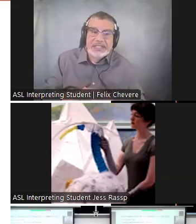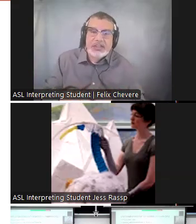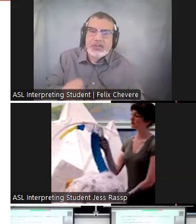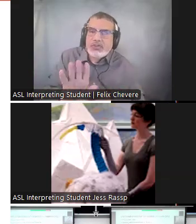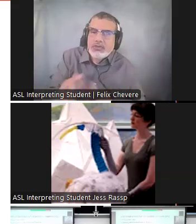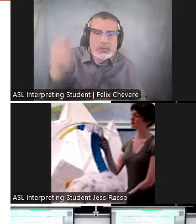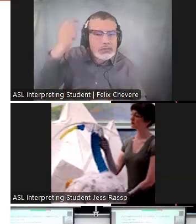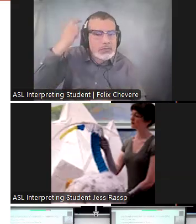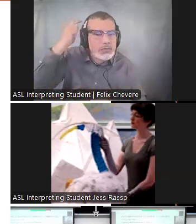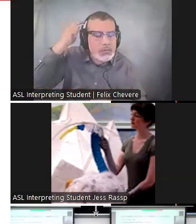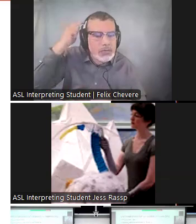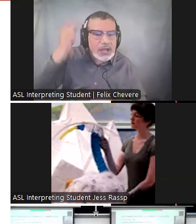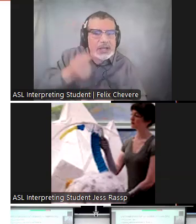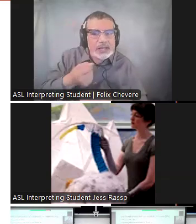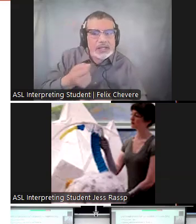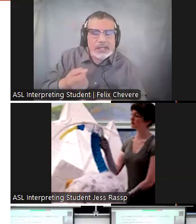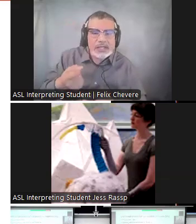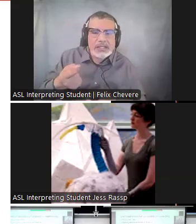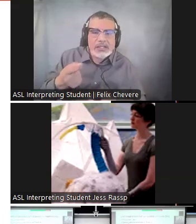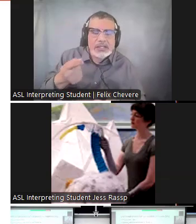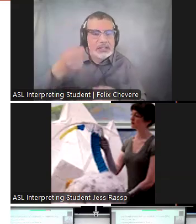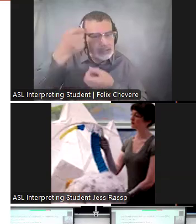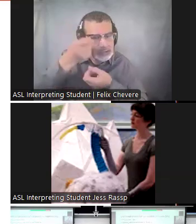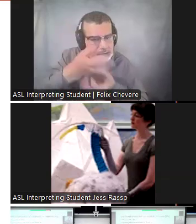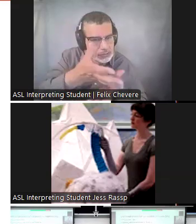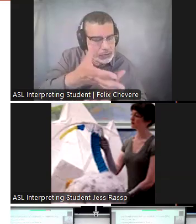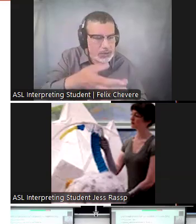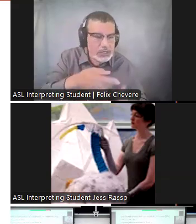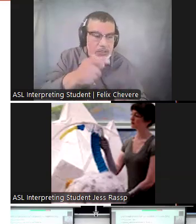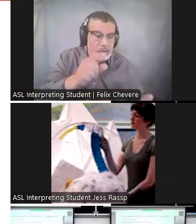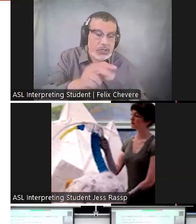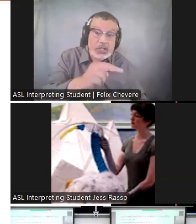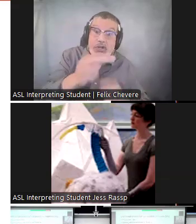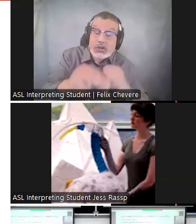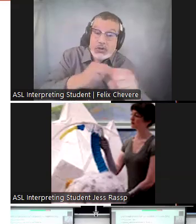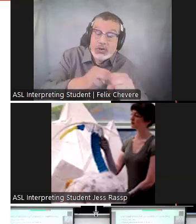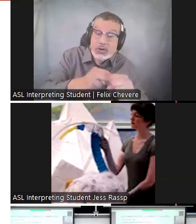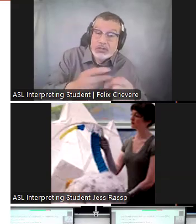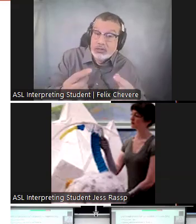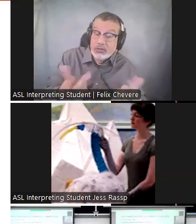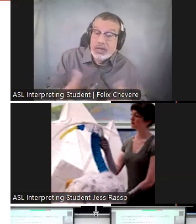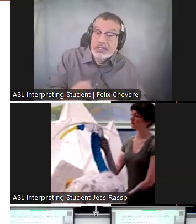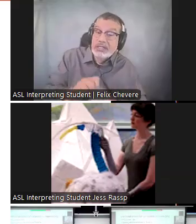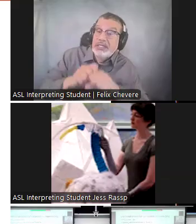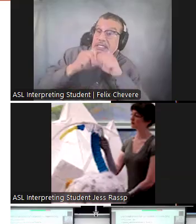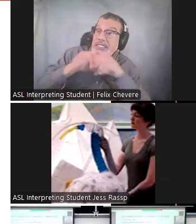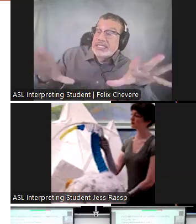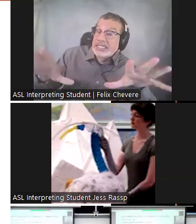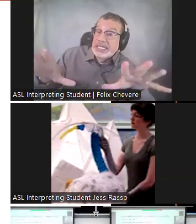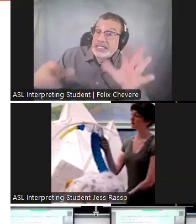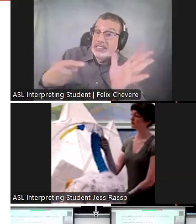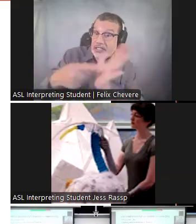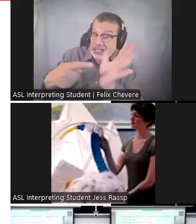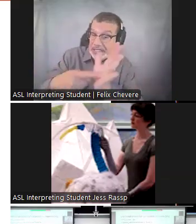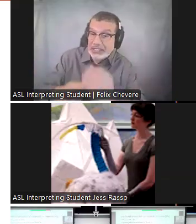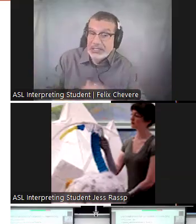telling your neuron to send a signal. All right. What